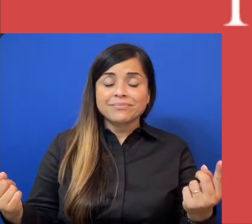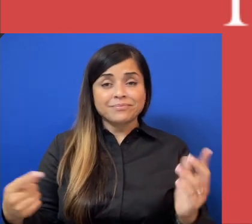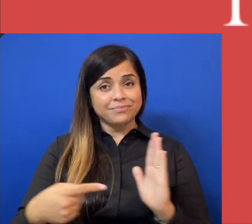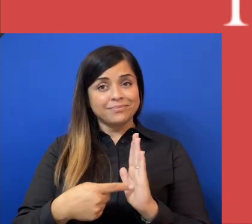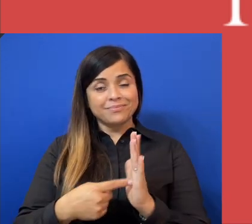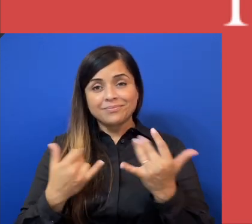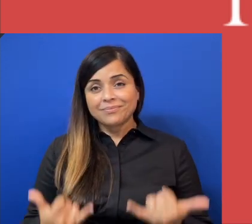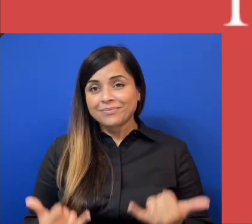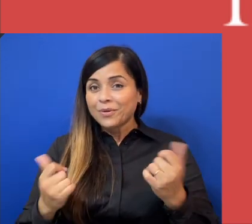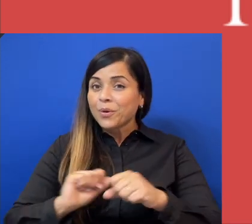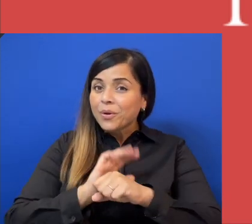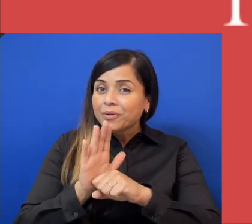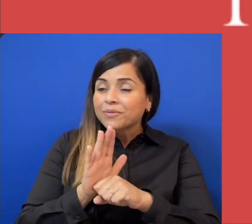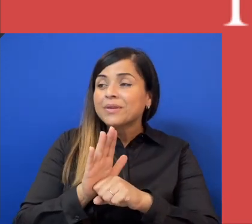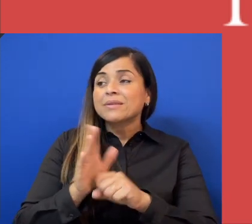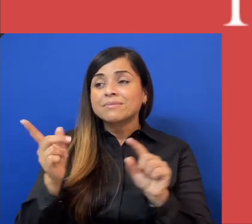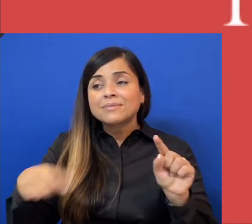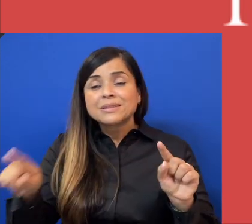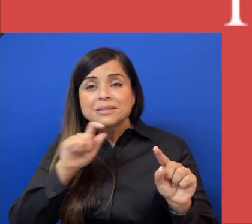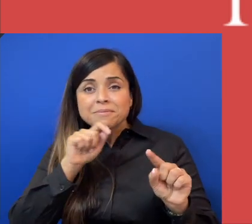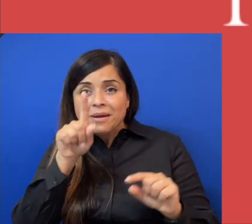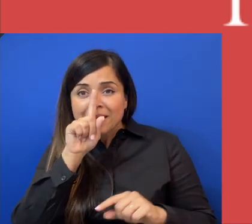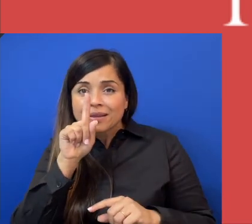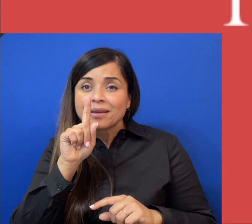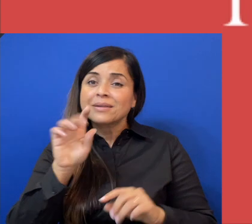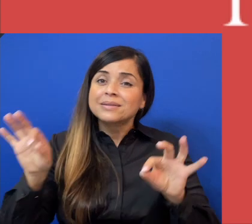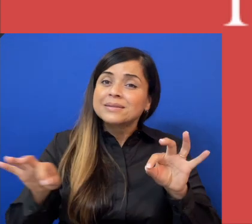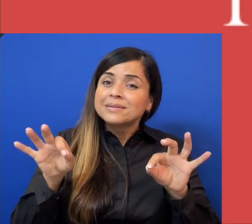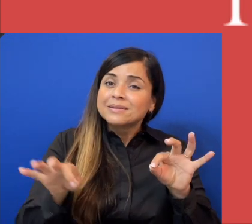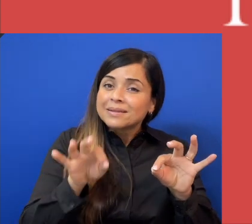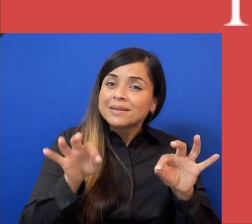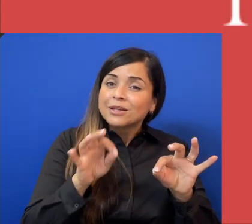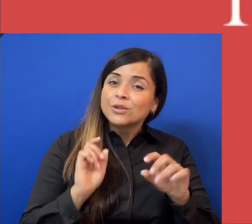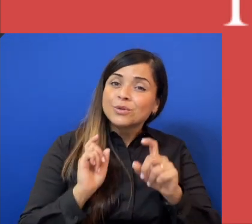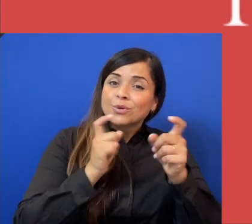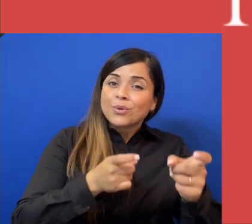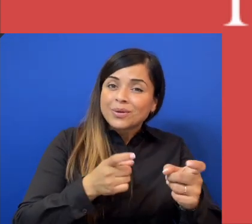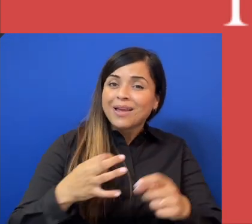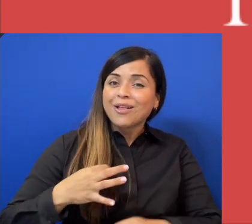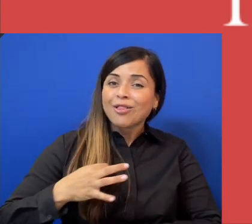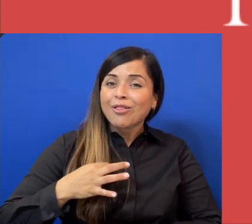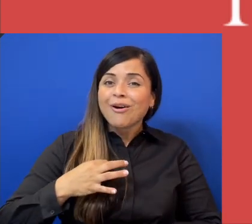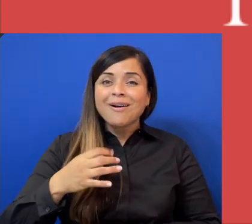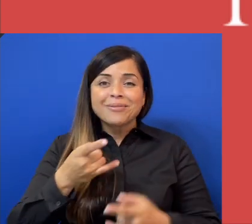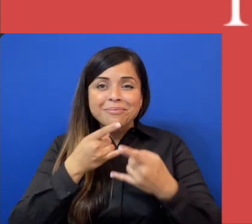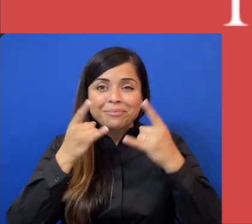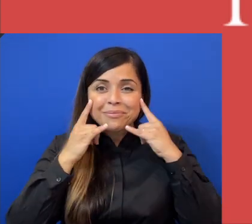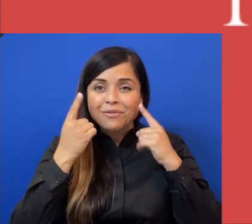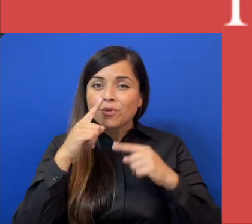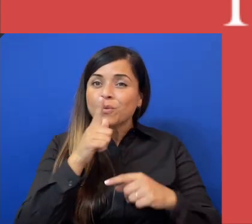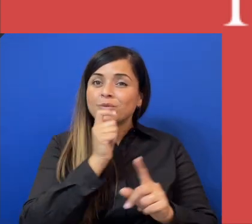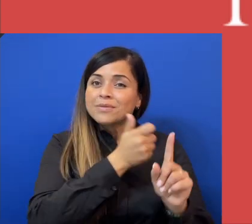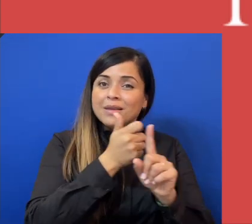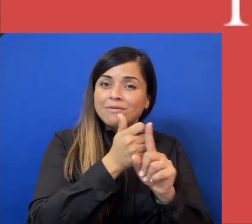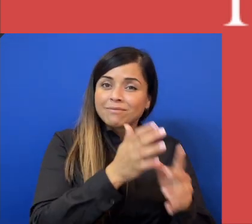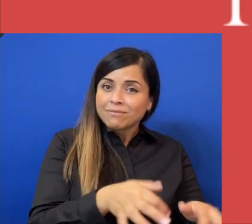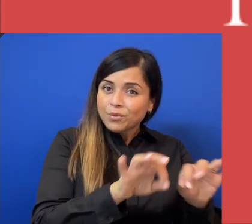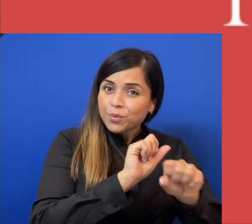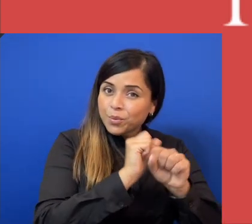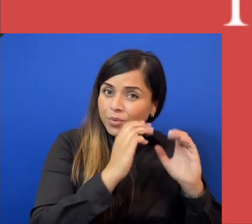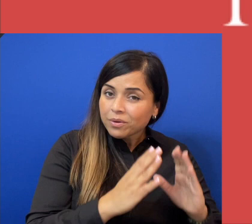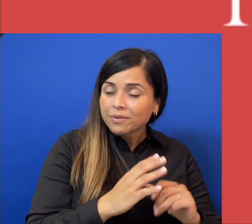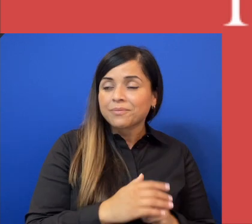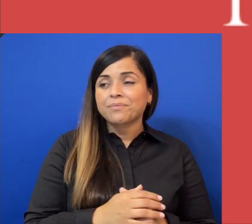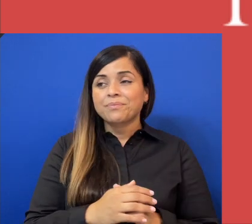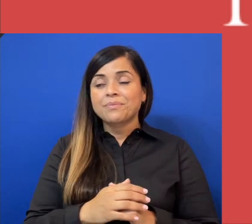to essential workers, providing non-perishable food items to food banks, and making vital blood donations in support of National